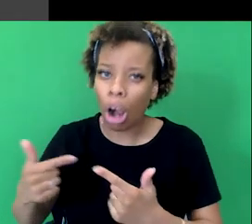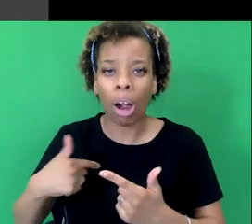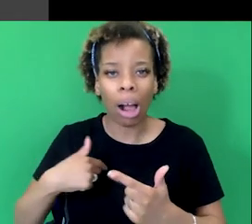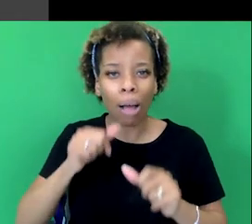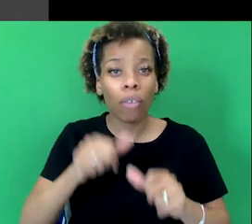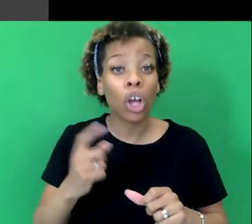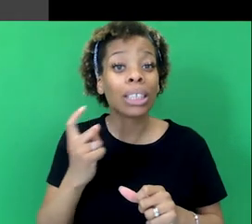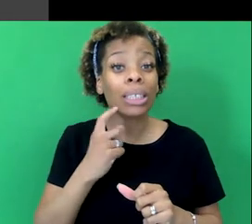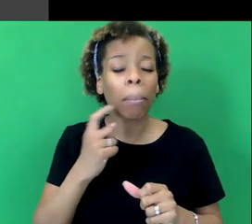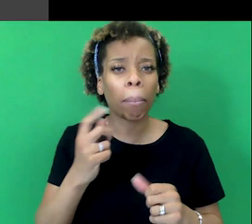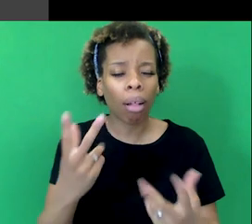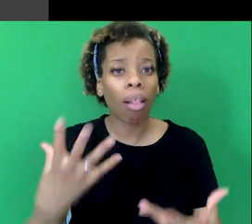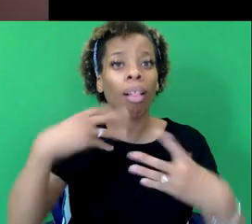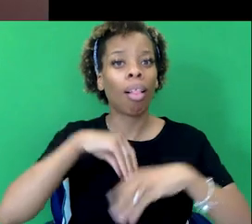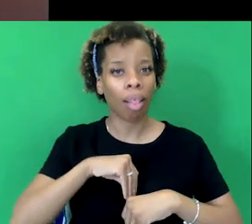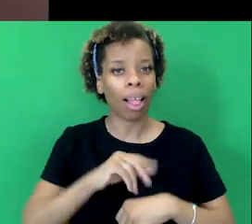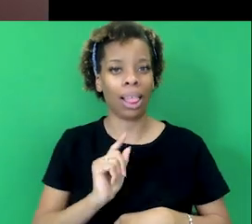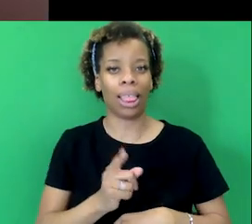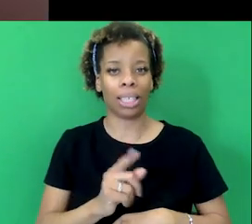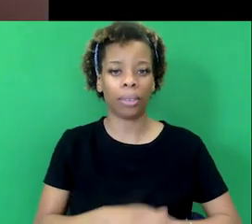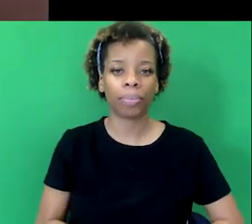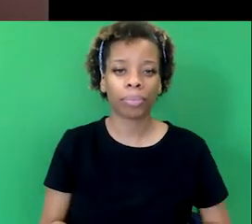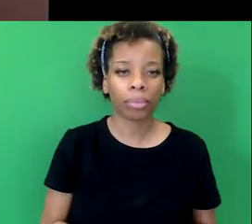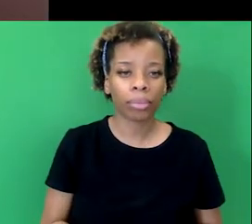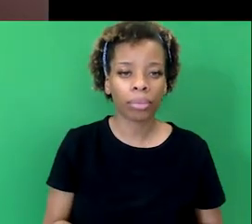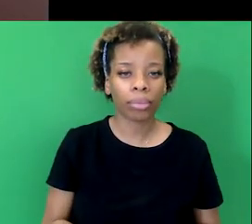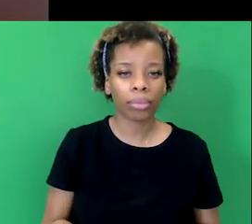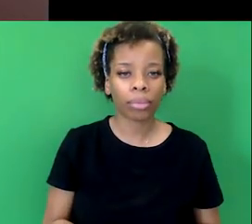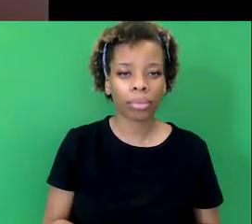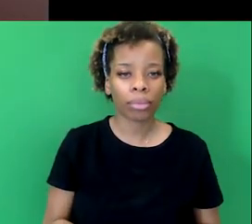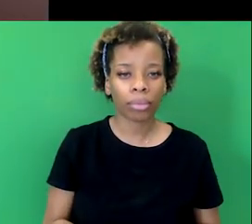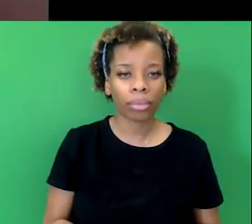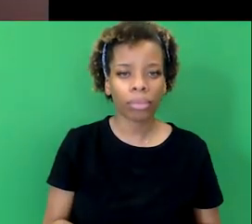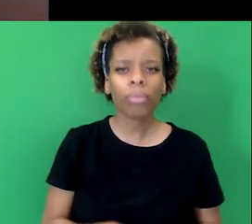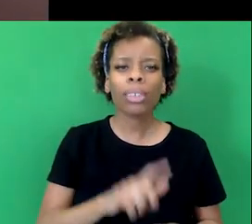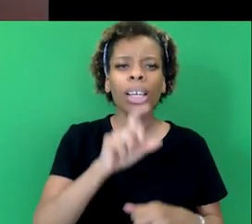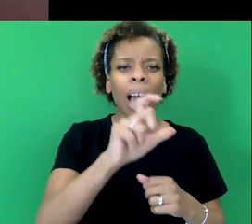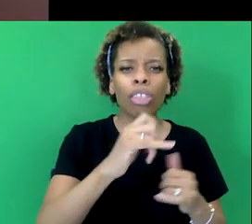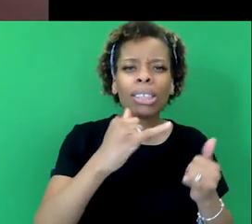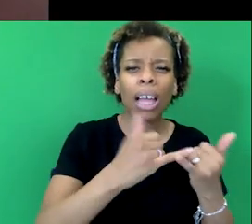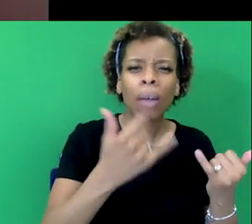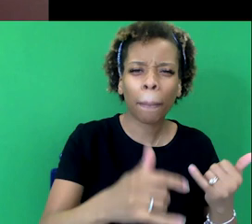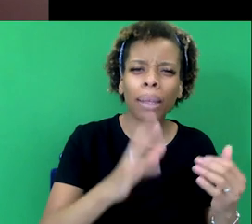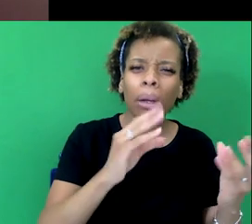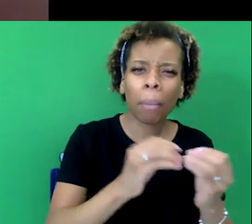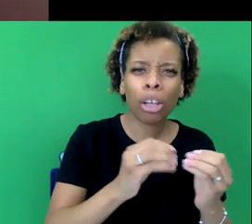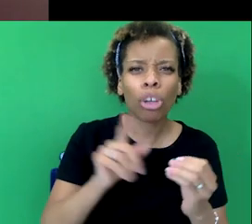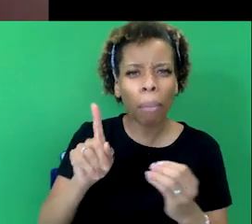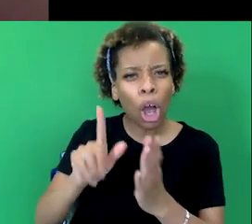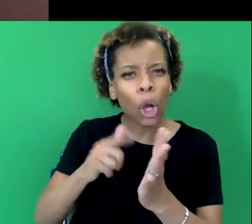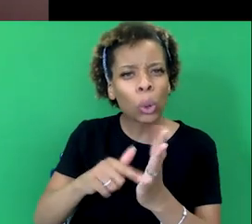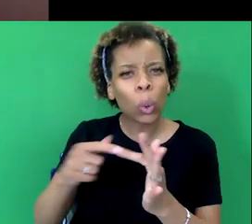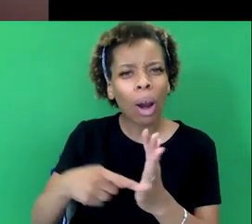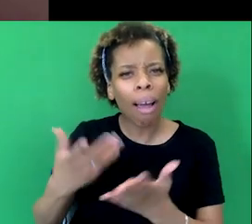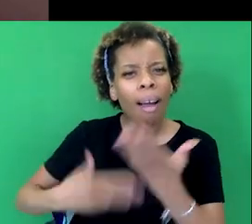I wanted again to go back to something that Juliet said, and Catherine and Stephen have covered it to an extent. Just as a historian, you